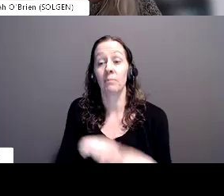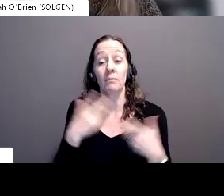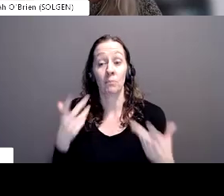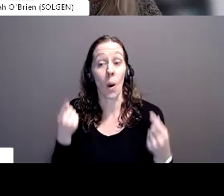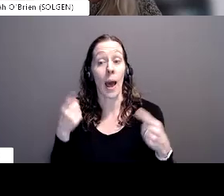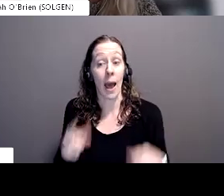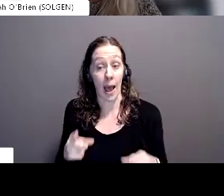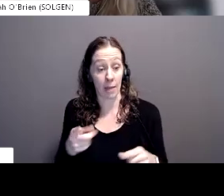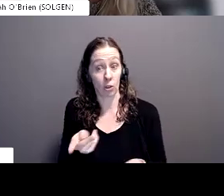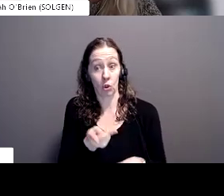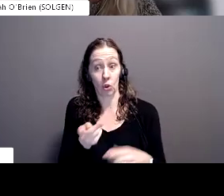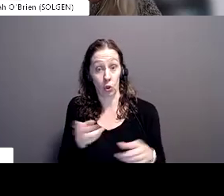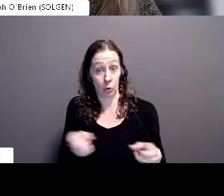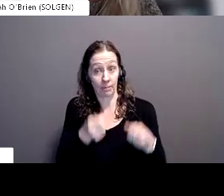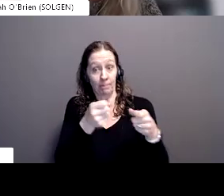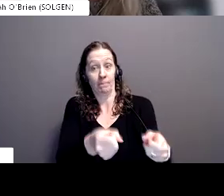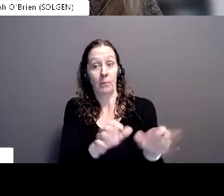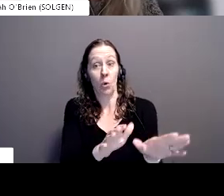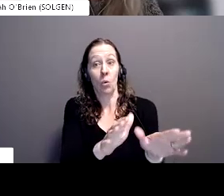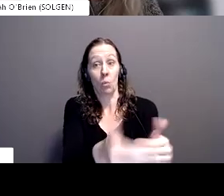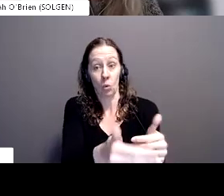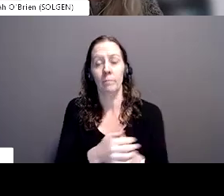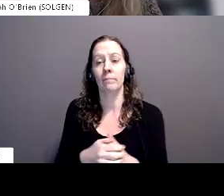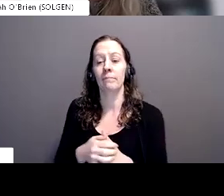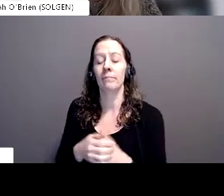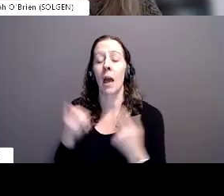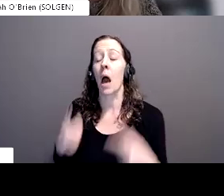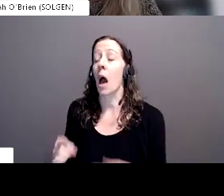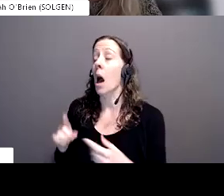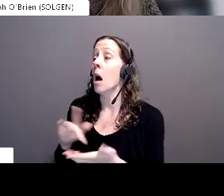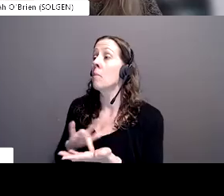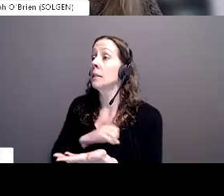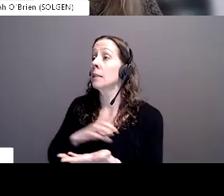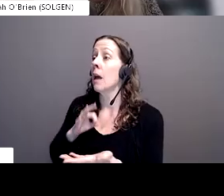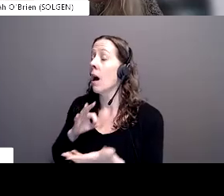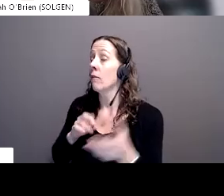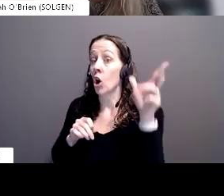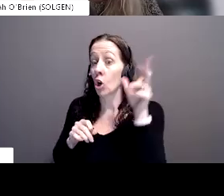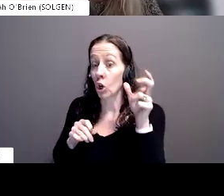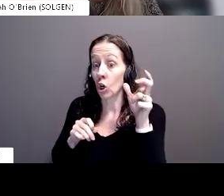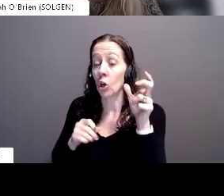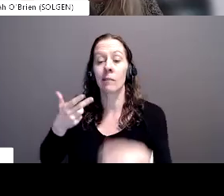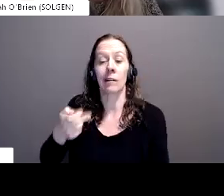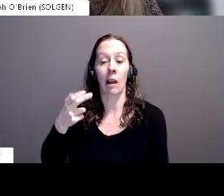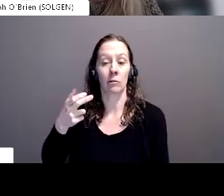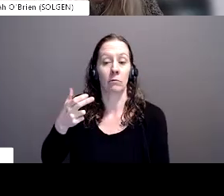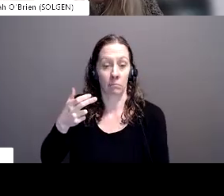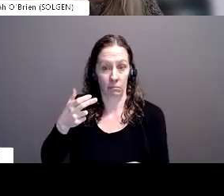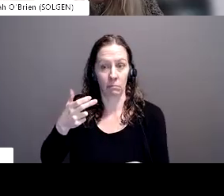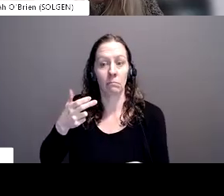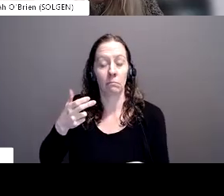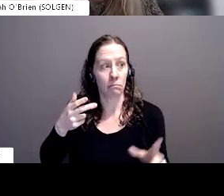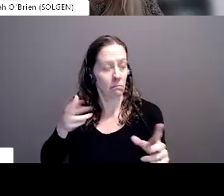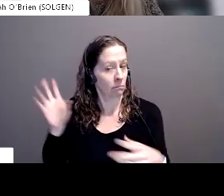this room together, and medical staff heard what sounded like a gunshot. They obviously immediately attended